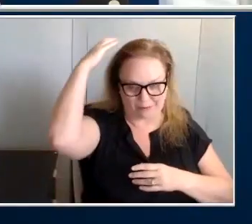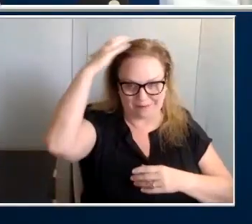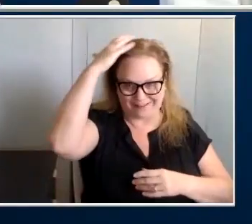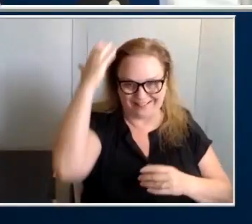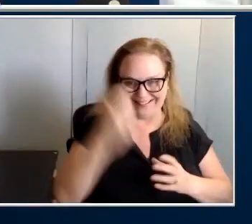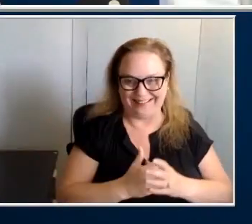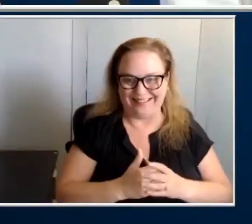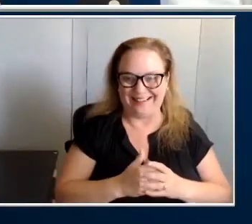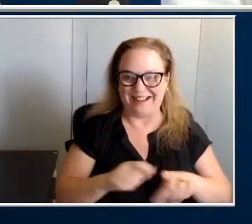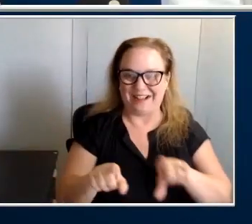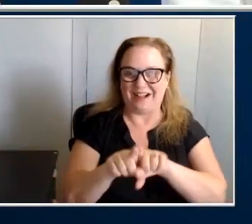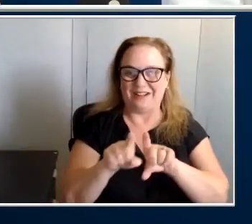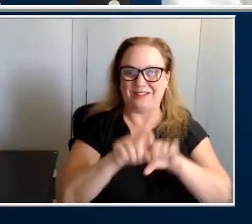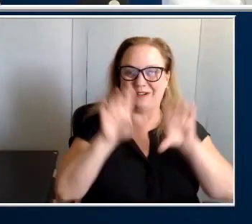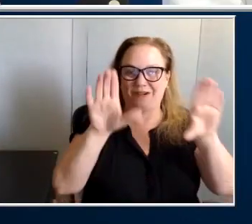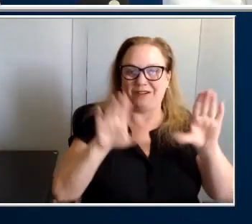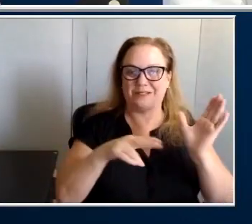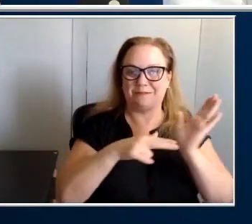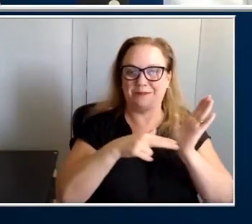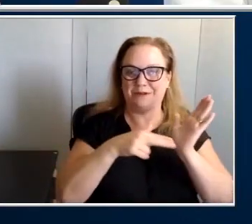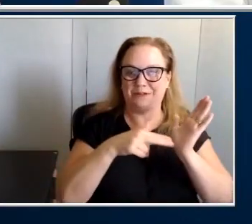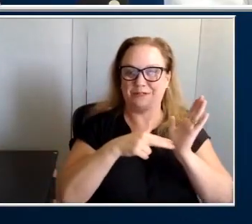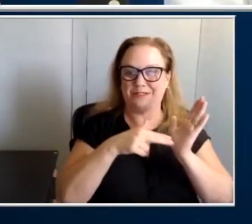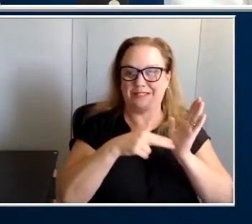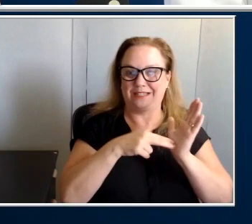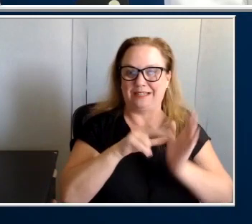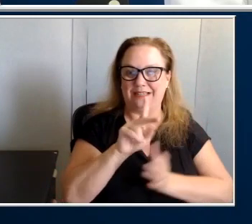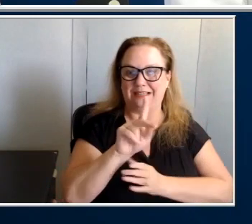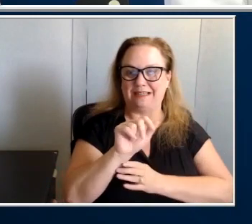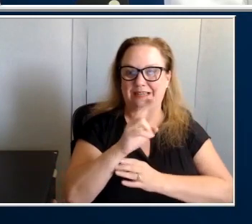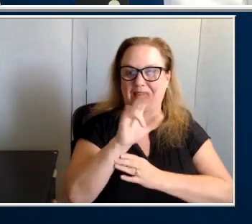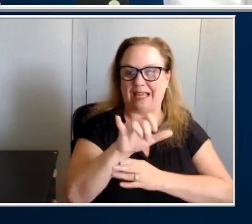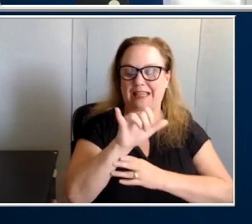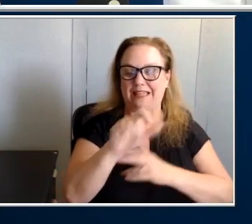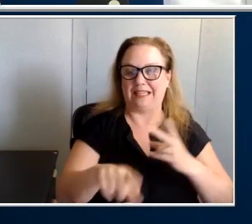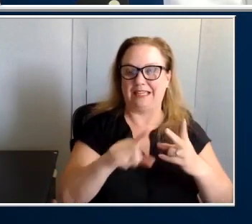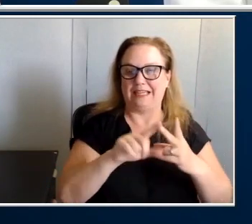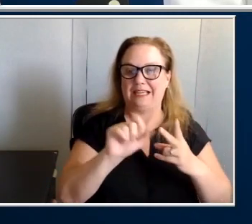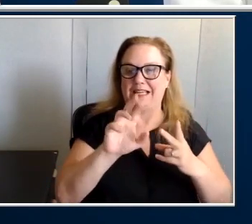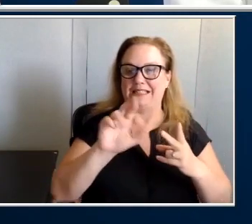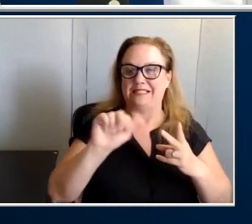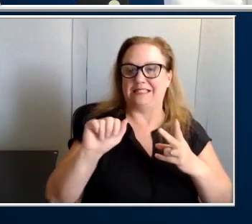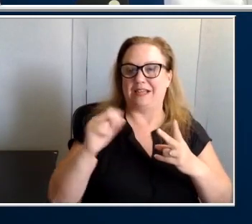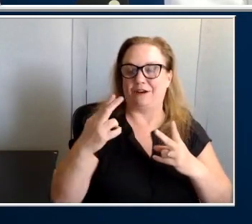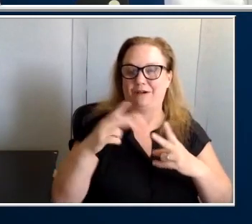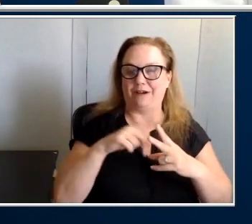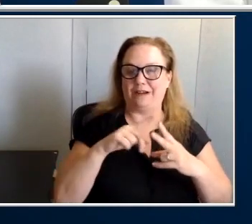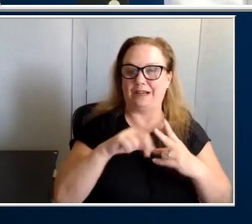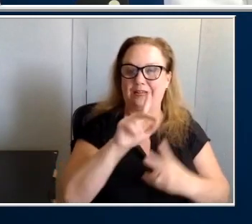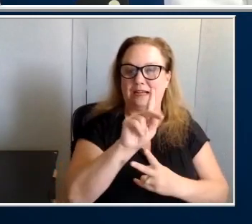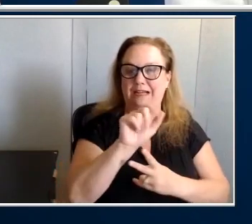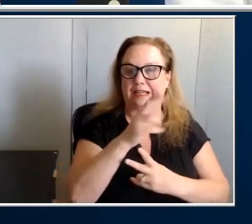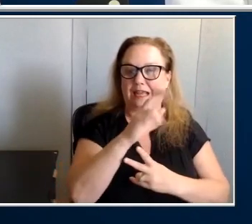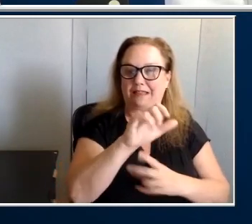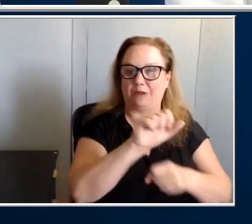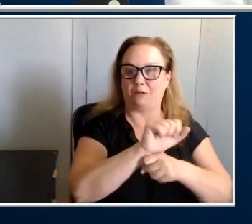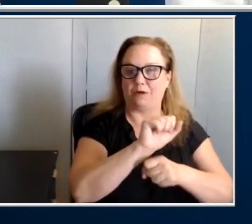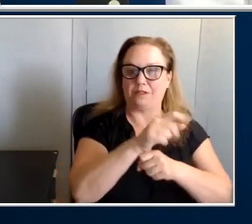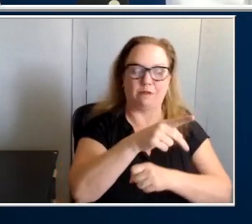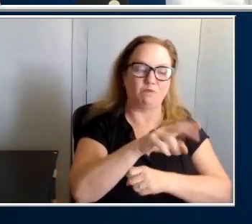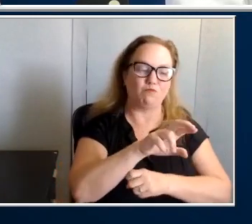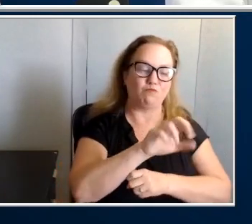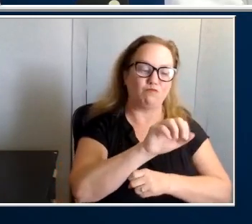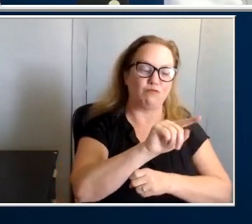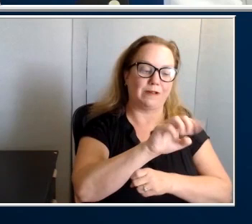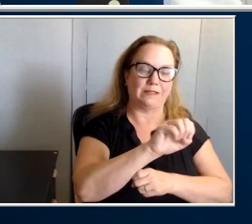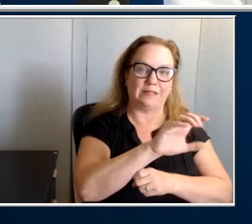two of our awesome nurse navigators, Kathy Edwine and Sarah Gregory. Kathy works on the prostate cancer team. Sarah works